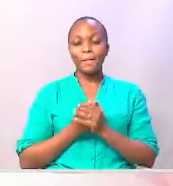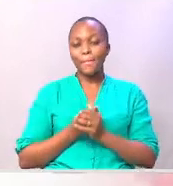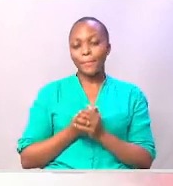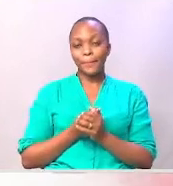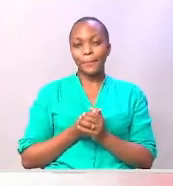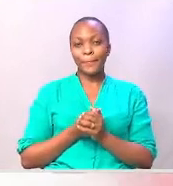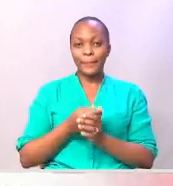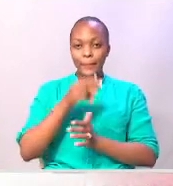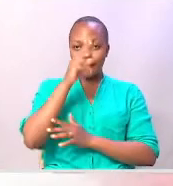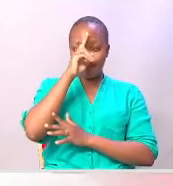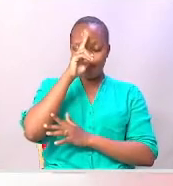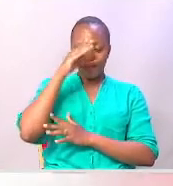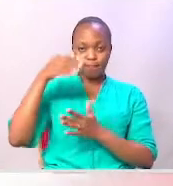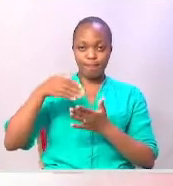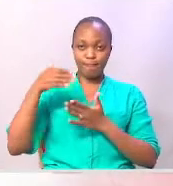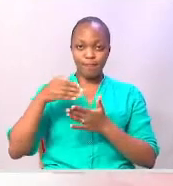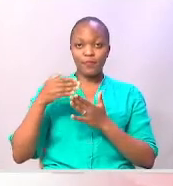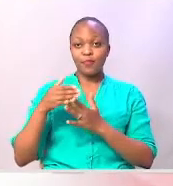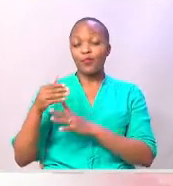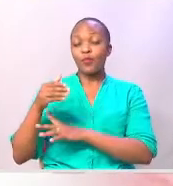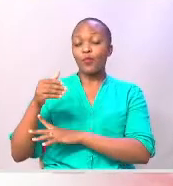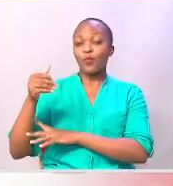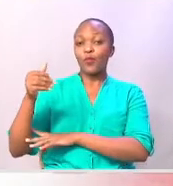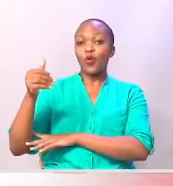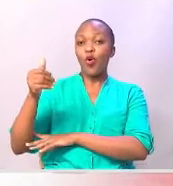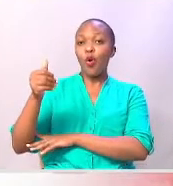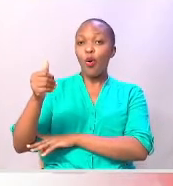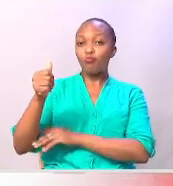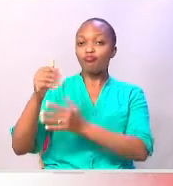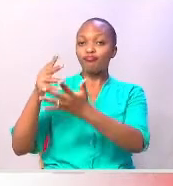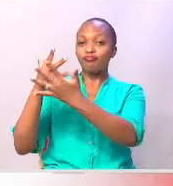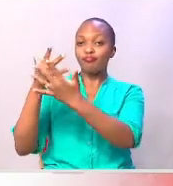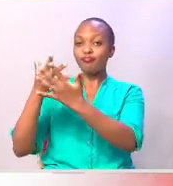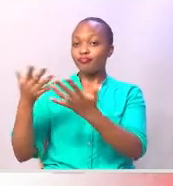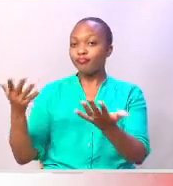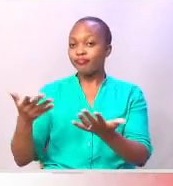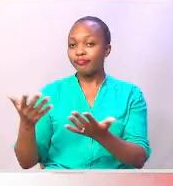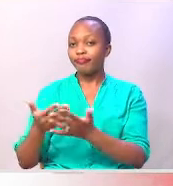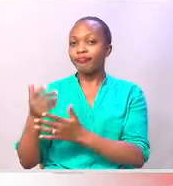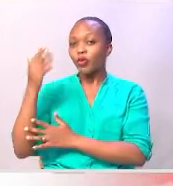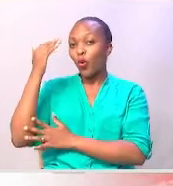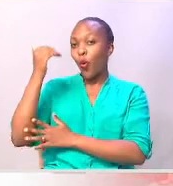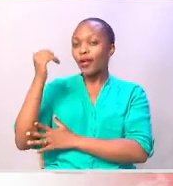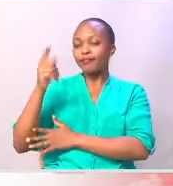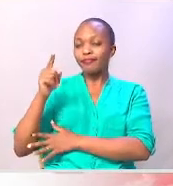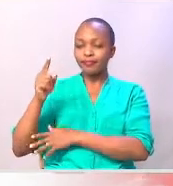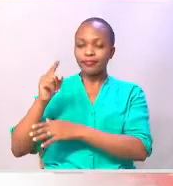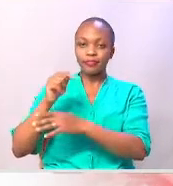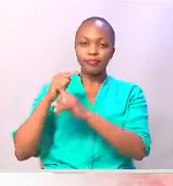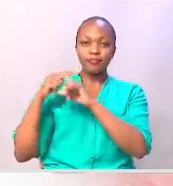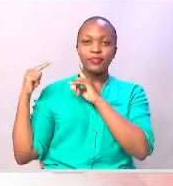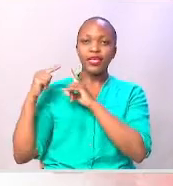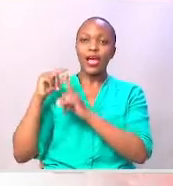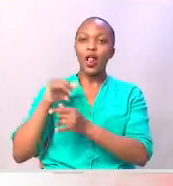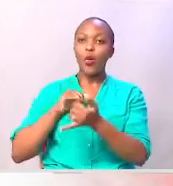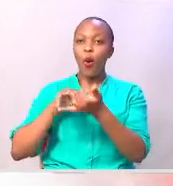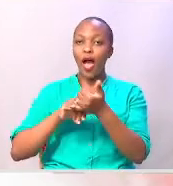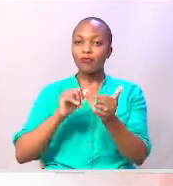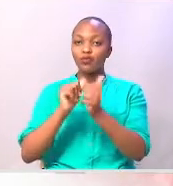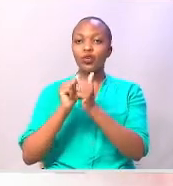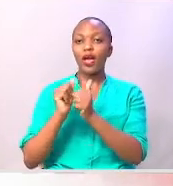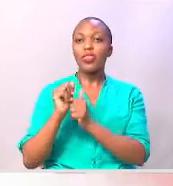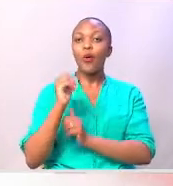A county are holding a man who allegedly hacked his wife and four children to death on Sunday night. Paul